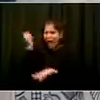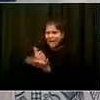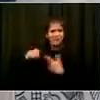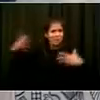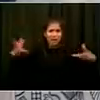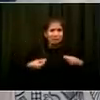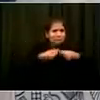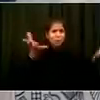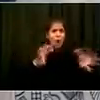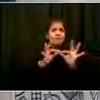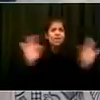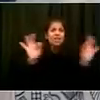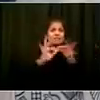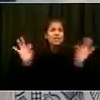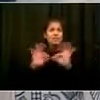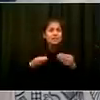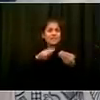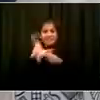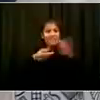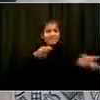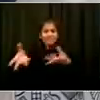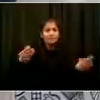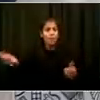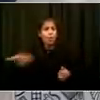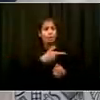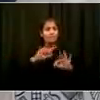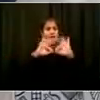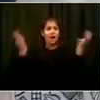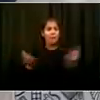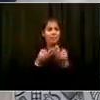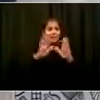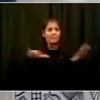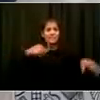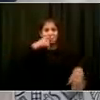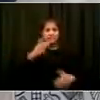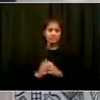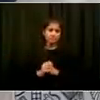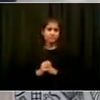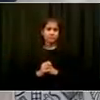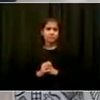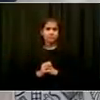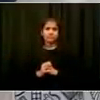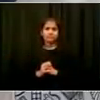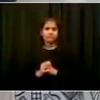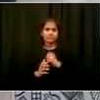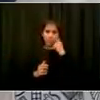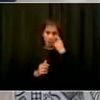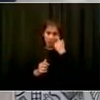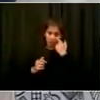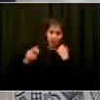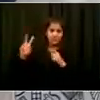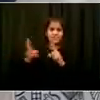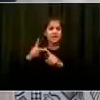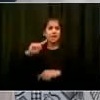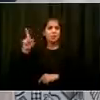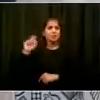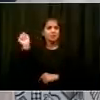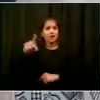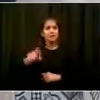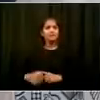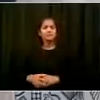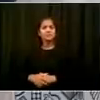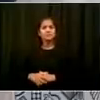So another question that they ask is that if you knew going into opening the schools that there was a